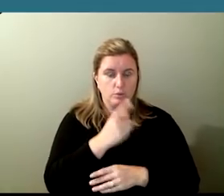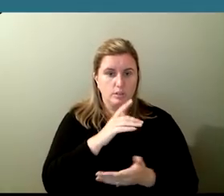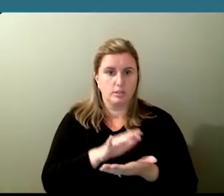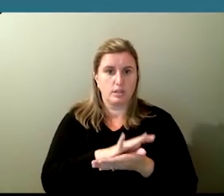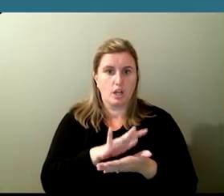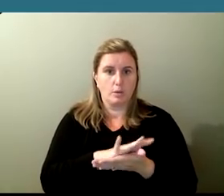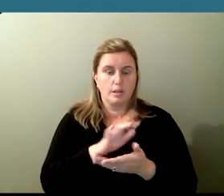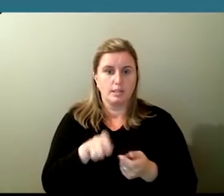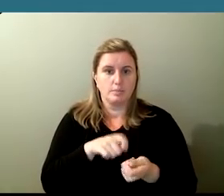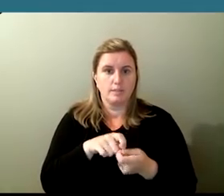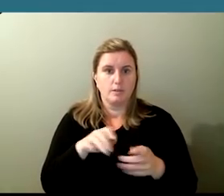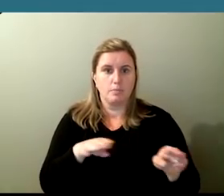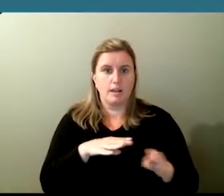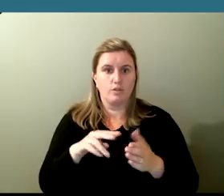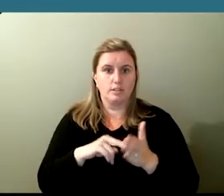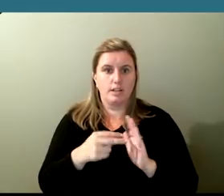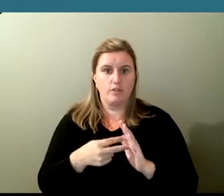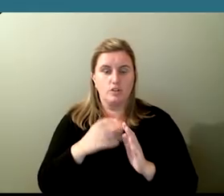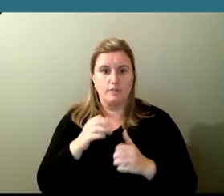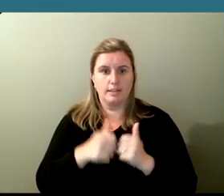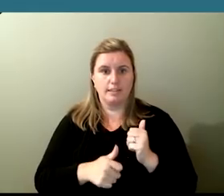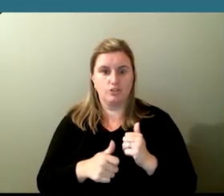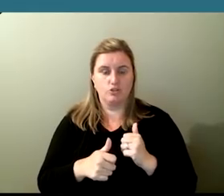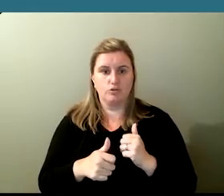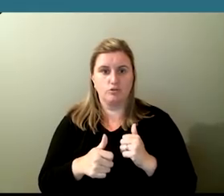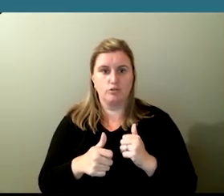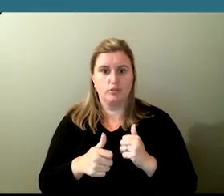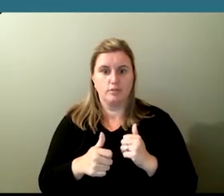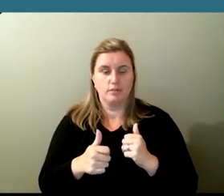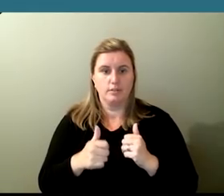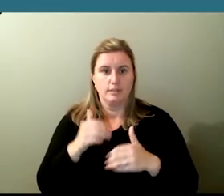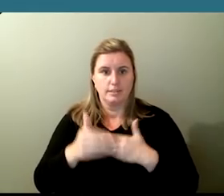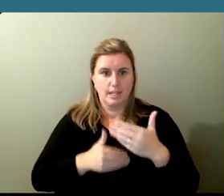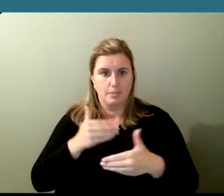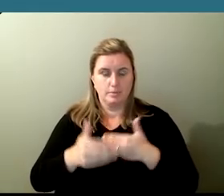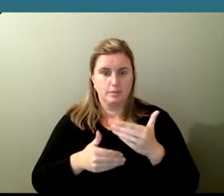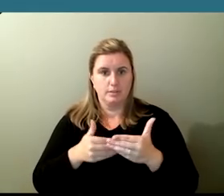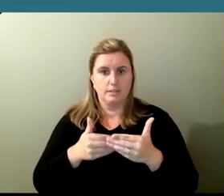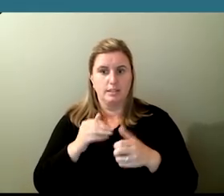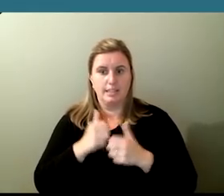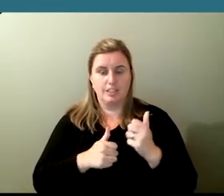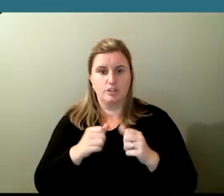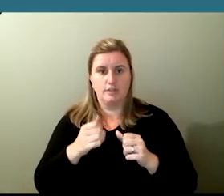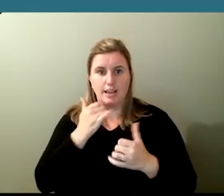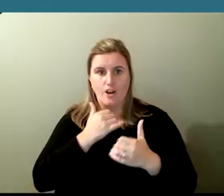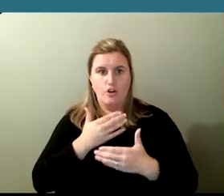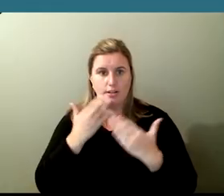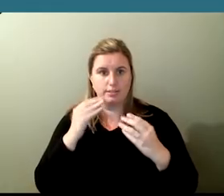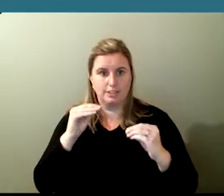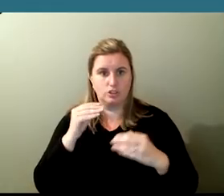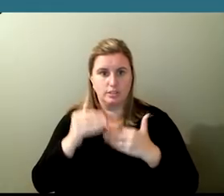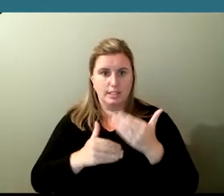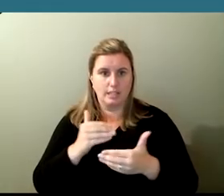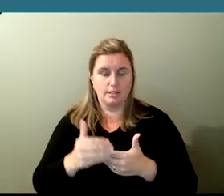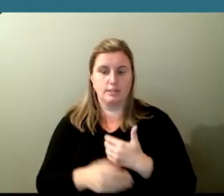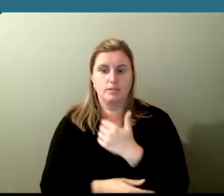which specific behavioral definitions of each of the steps in each of the errorless teaching sequences. And again,